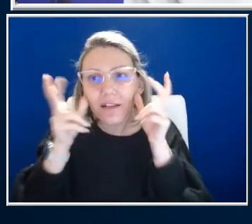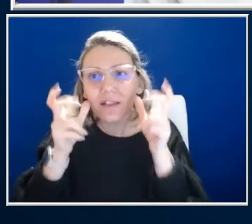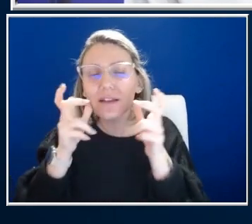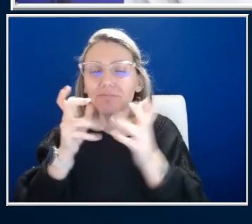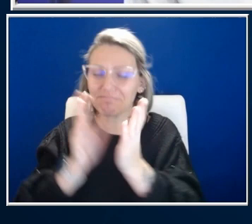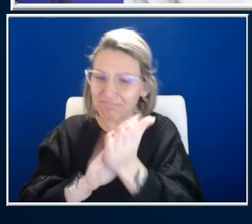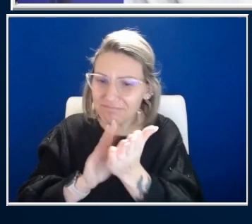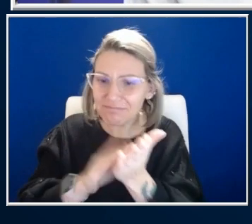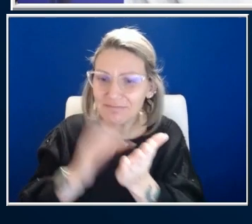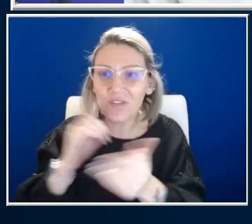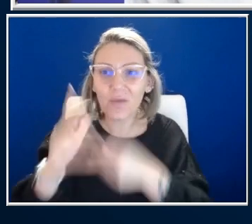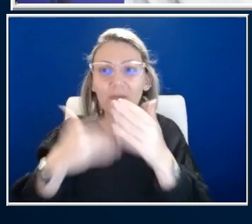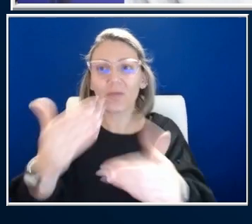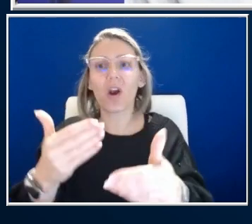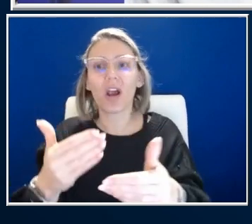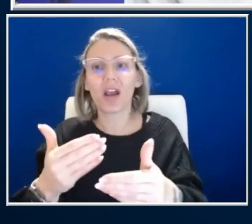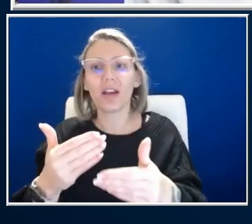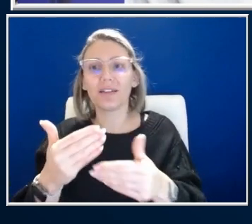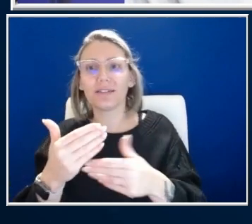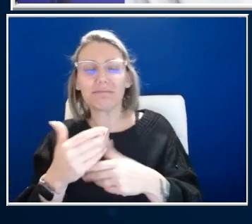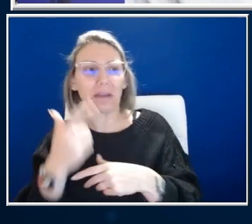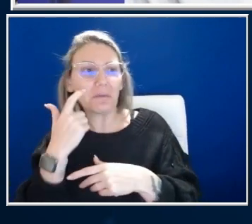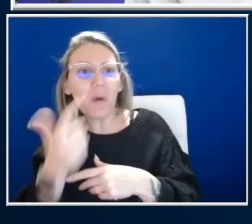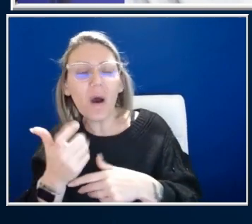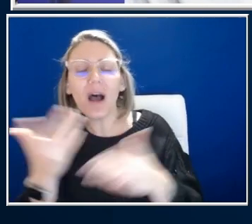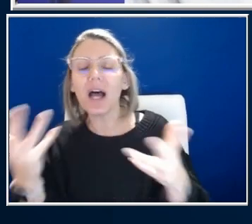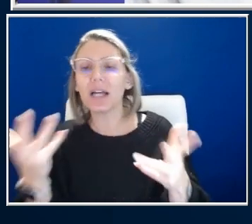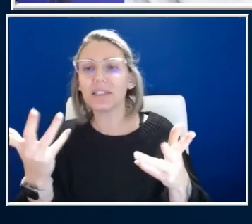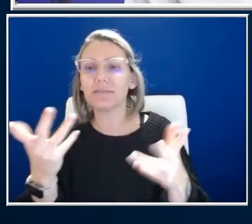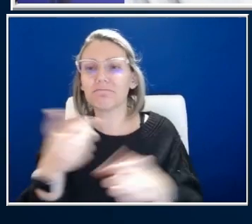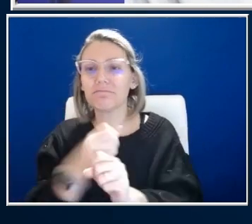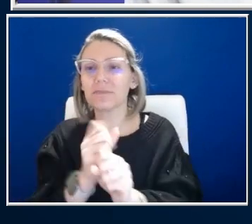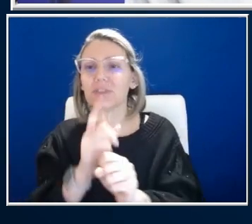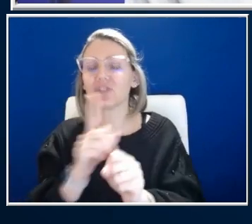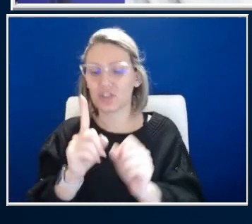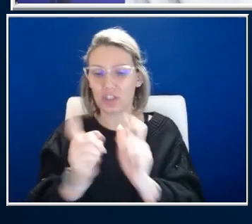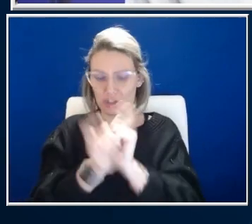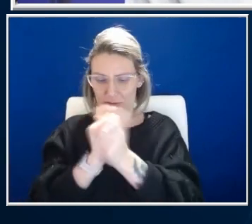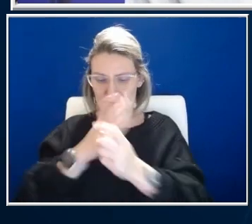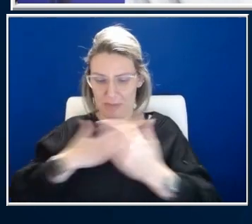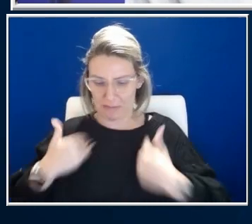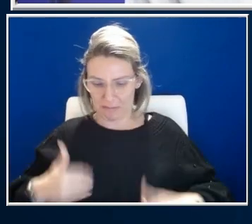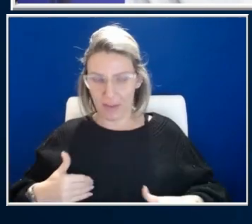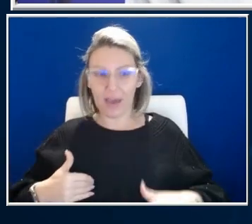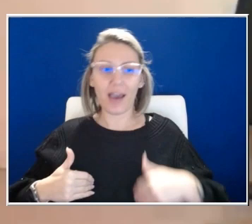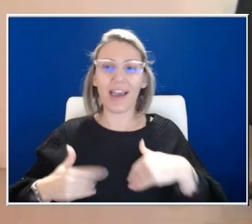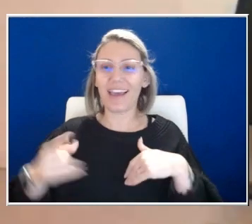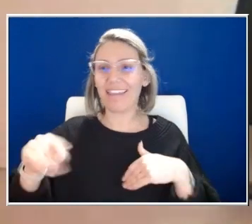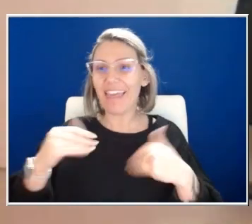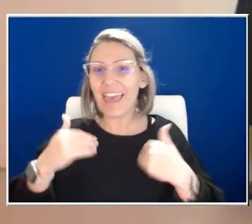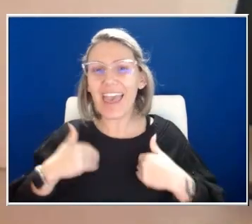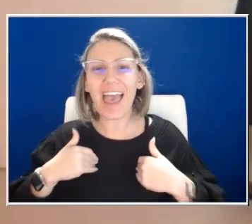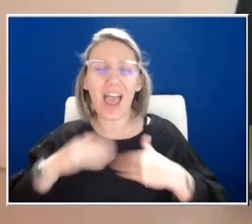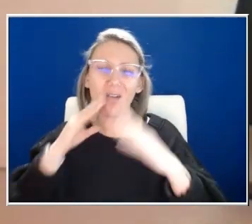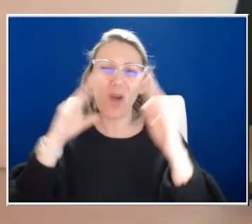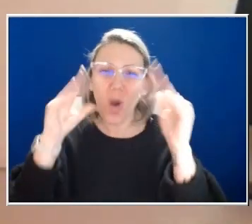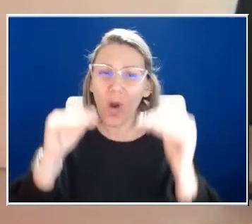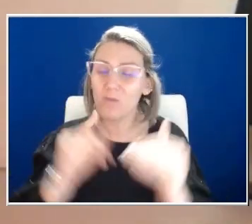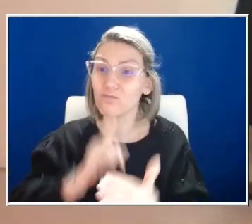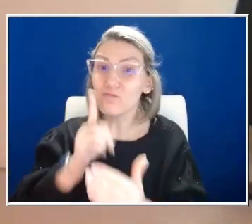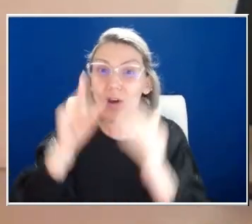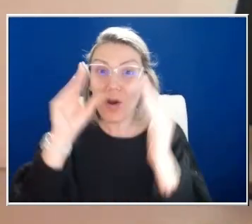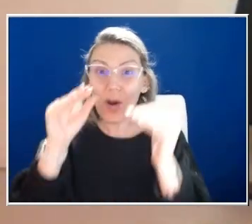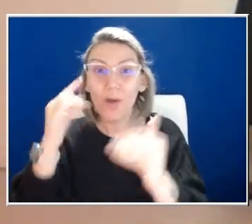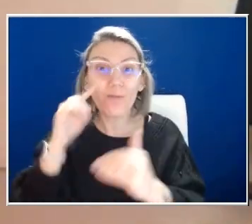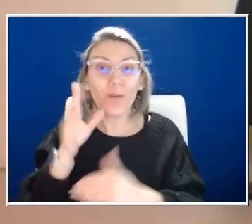for my progress, they watched signs of changes in my body, they had a genuine hope for my future in